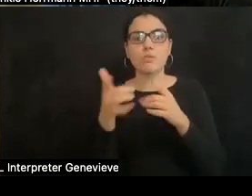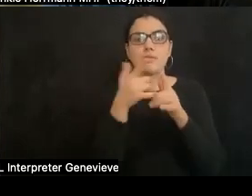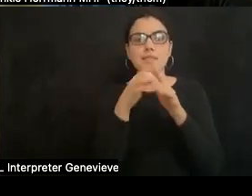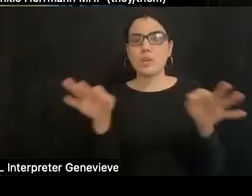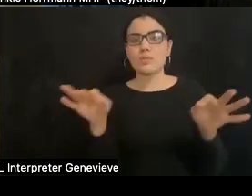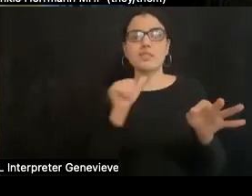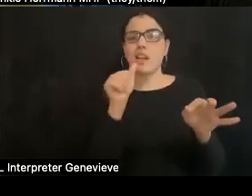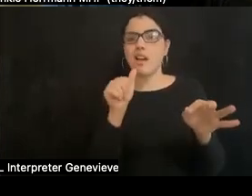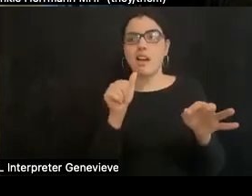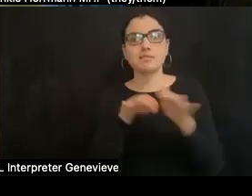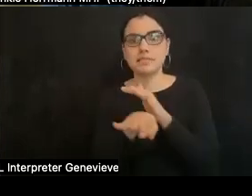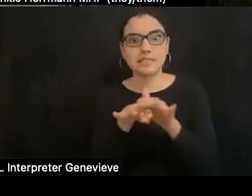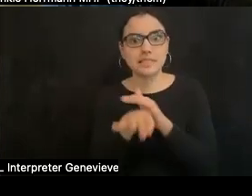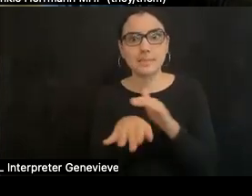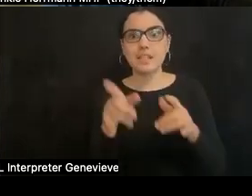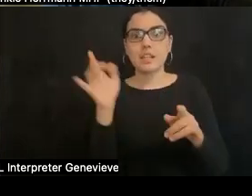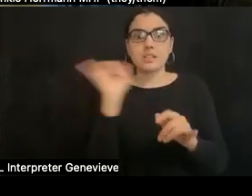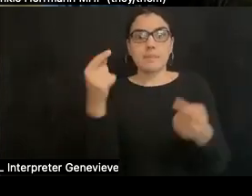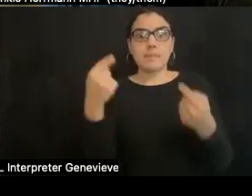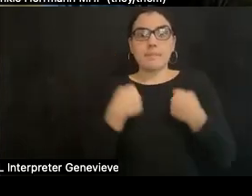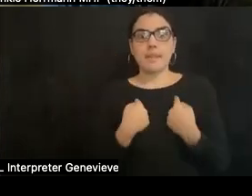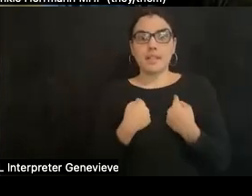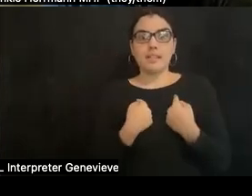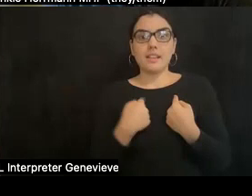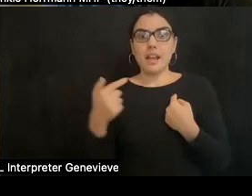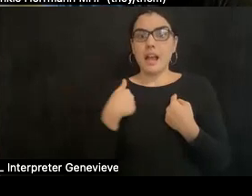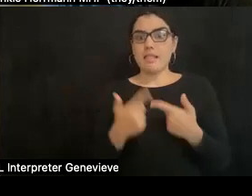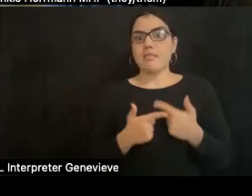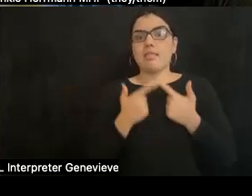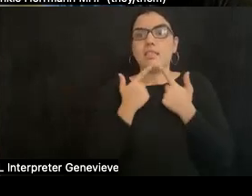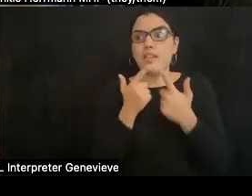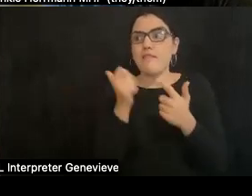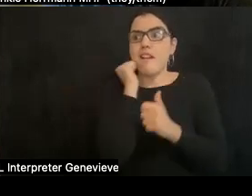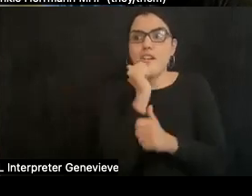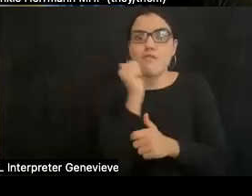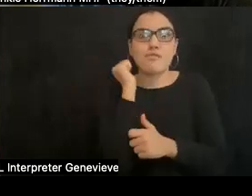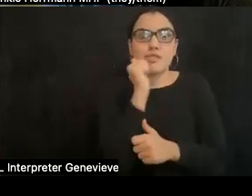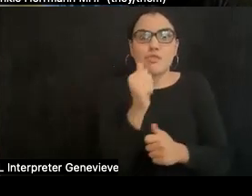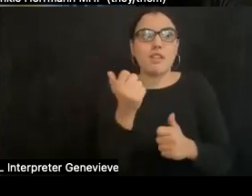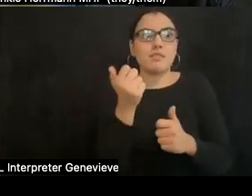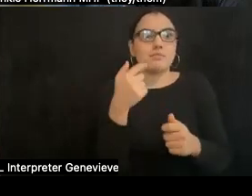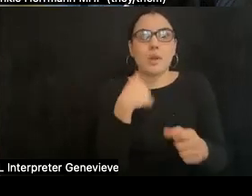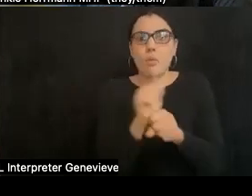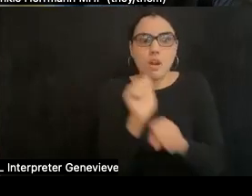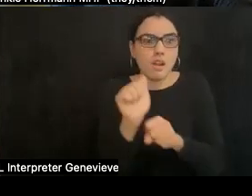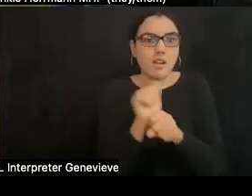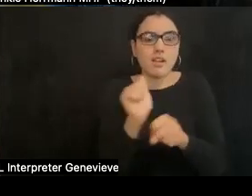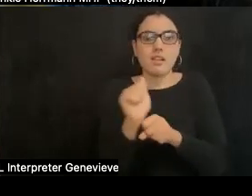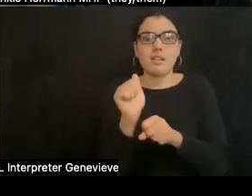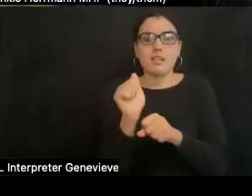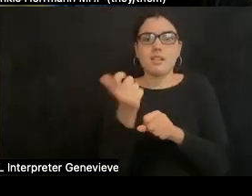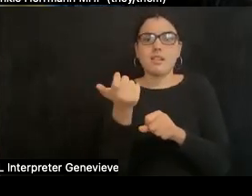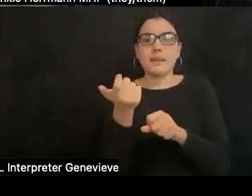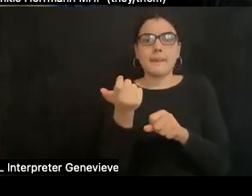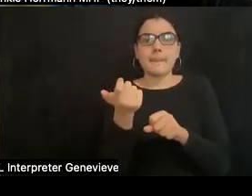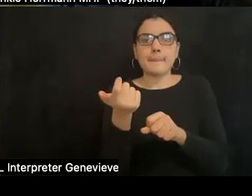very accessible, even to me, who's like living and breathing this world every day for a job, right? Let alone, somebody who